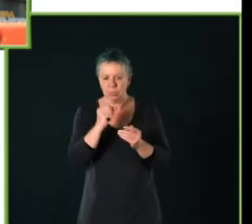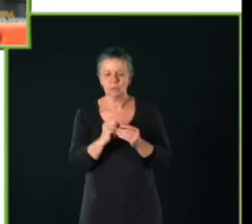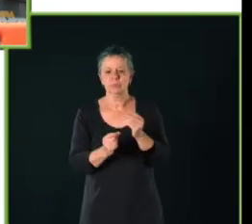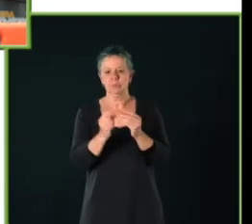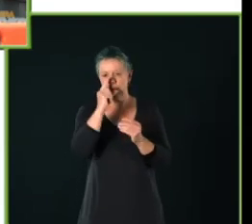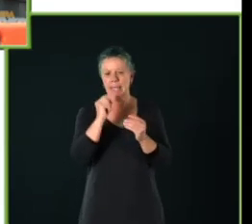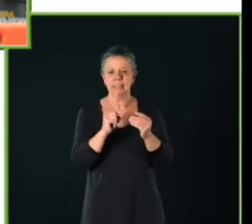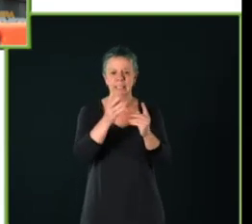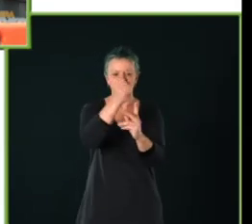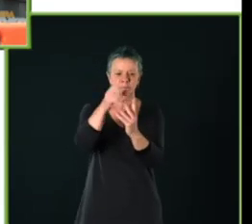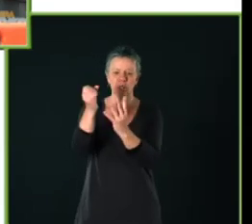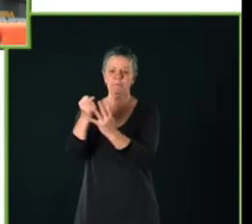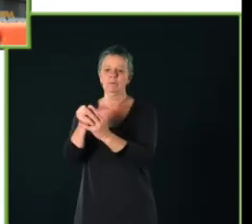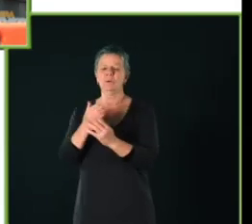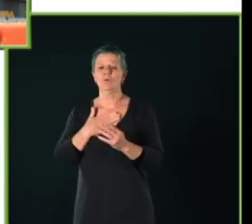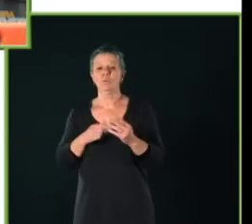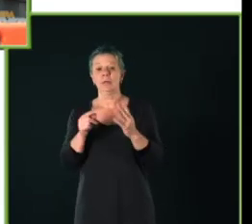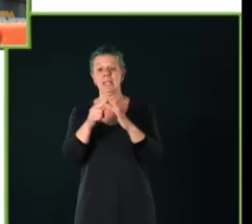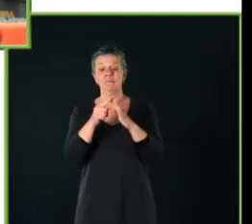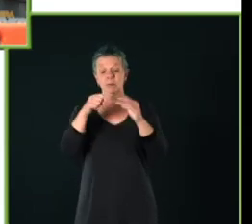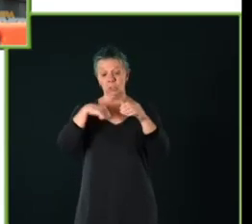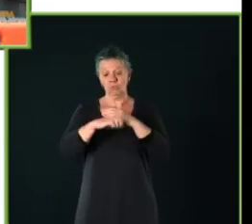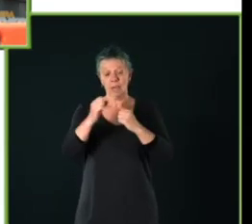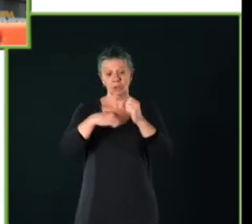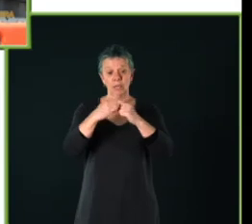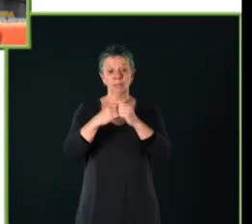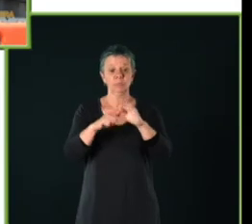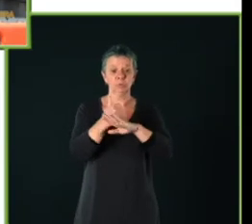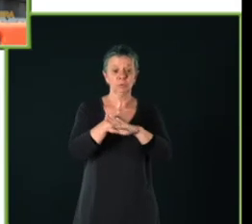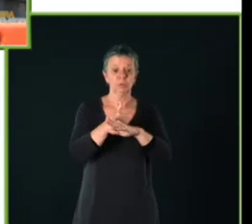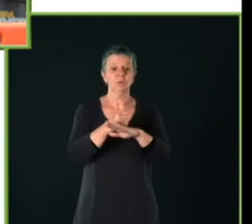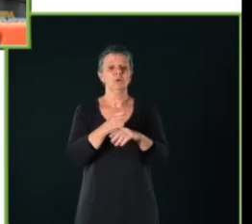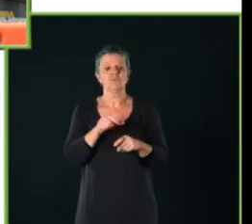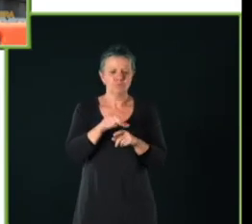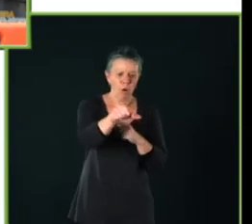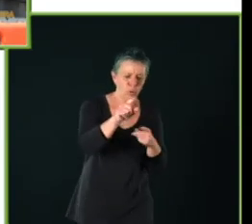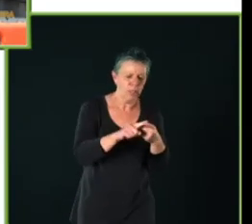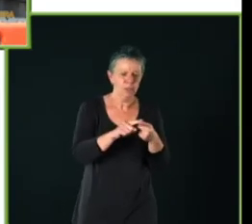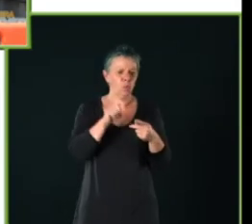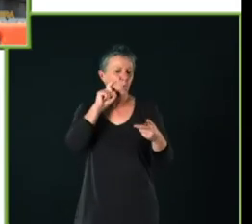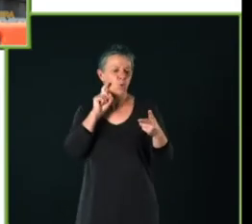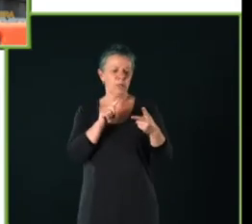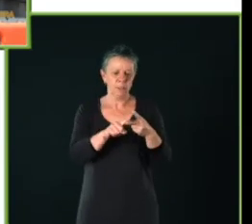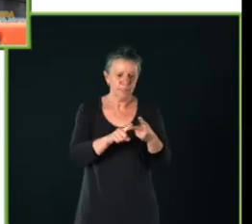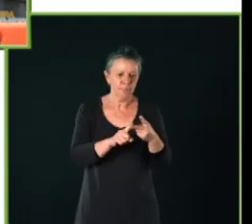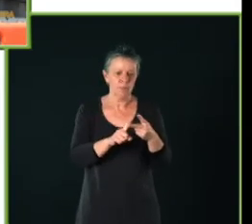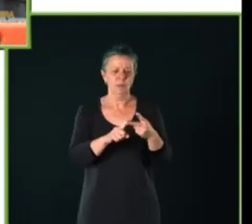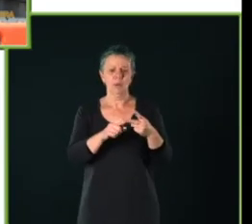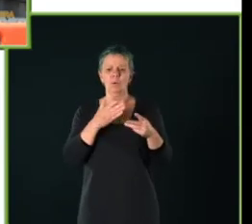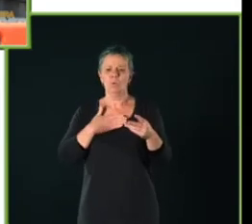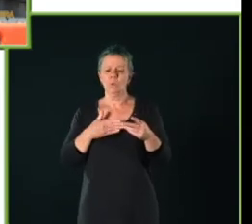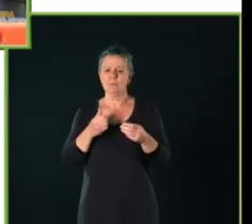that those jobs can come. The roading network, the water network, all those things we need to make sure are